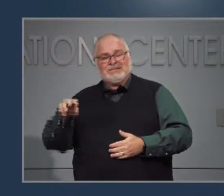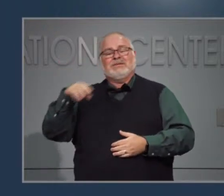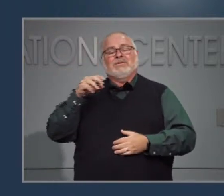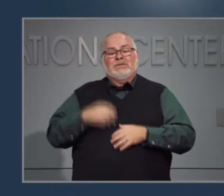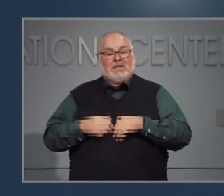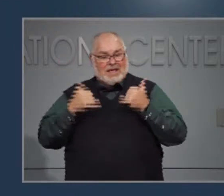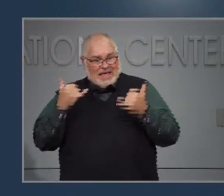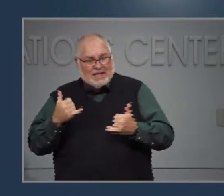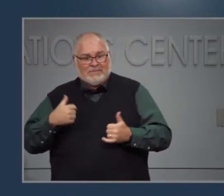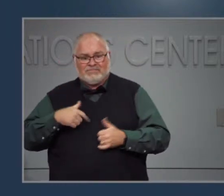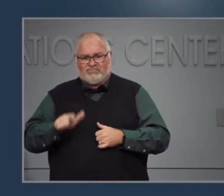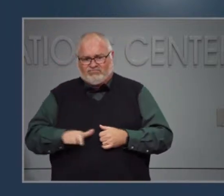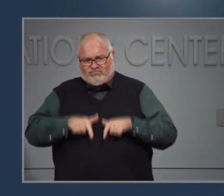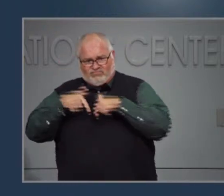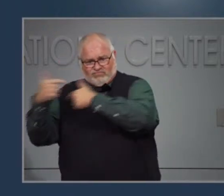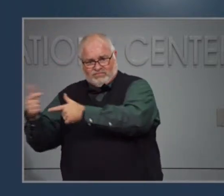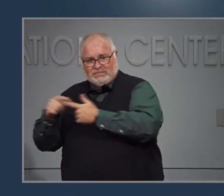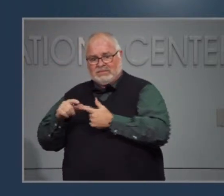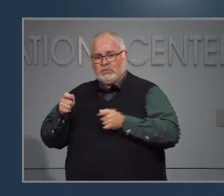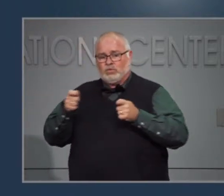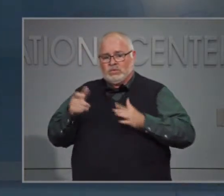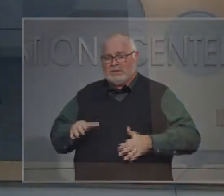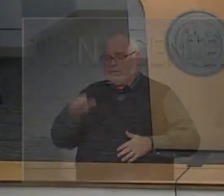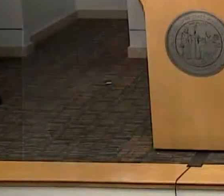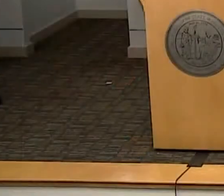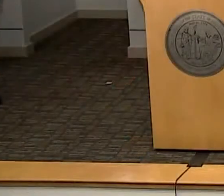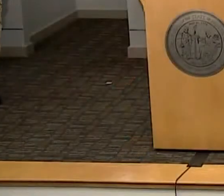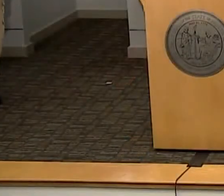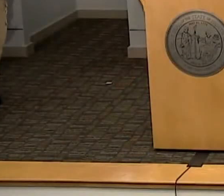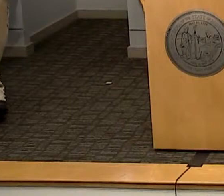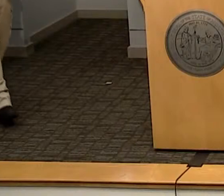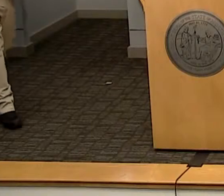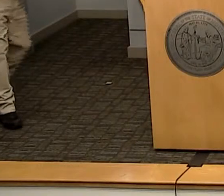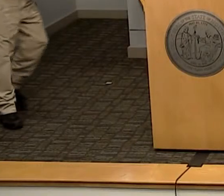will now turn it over to Director Sprayberry for his update.